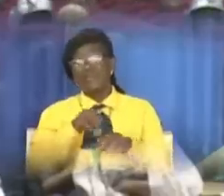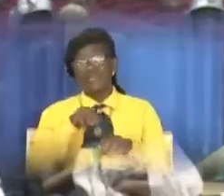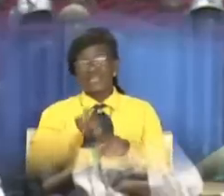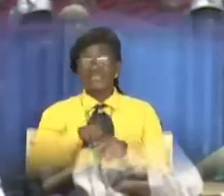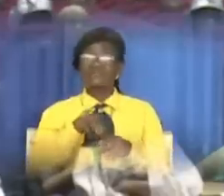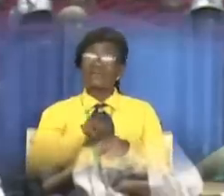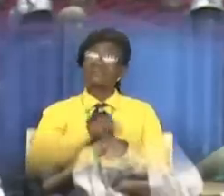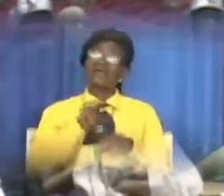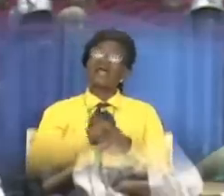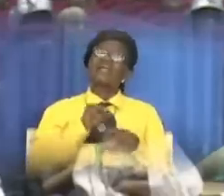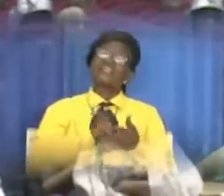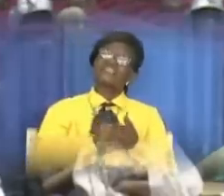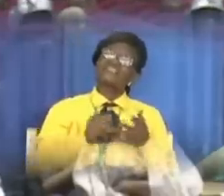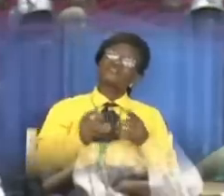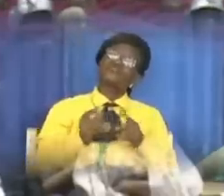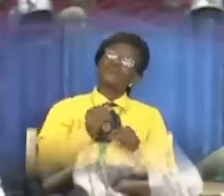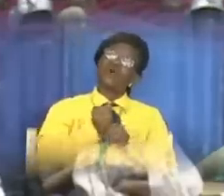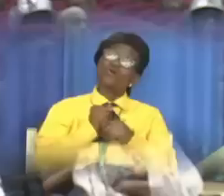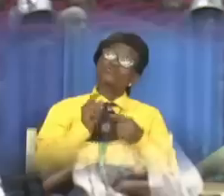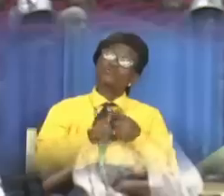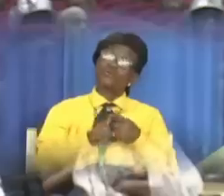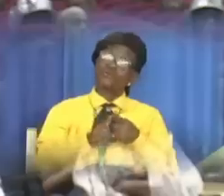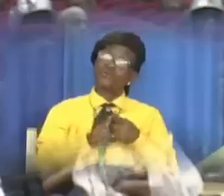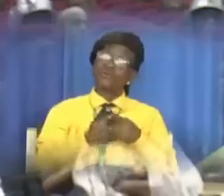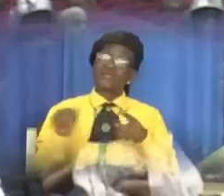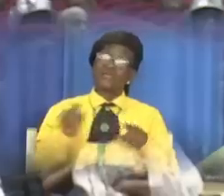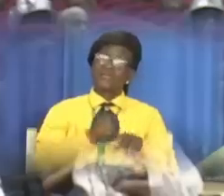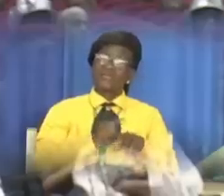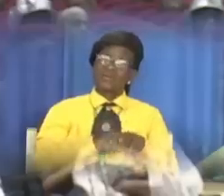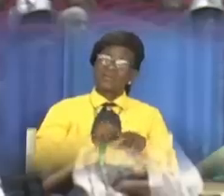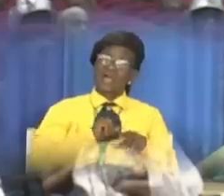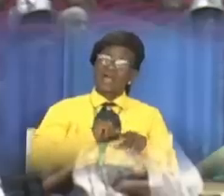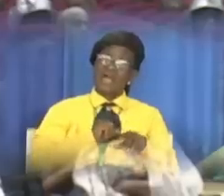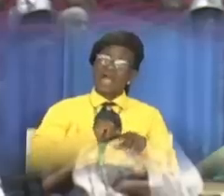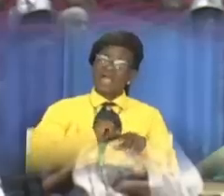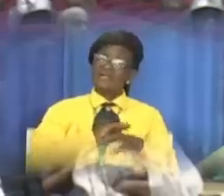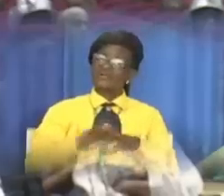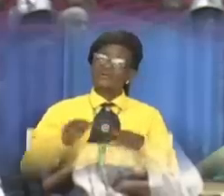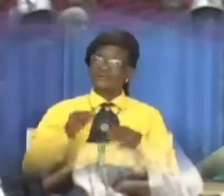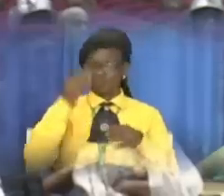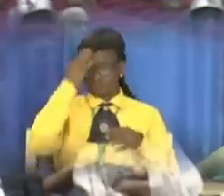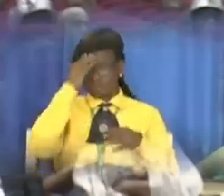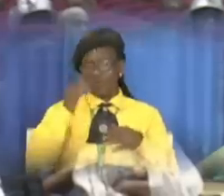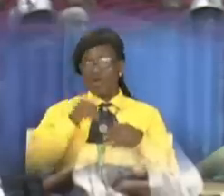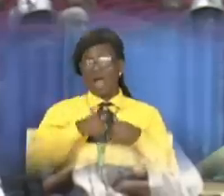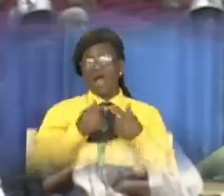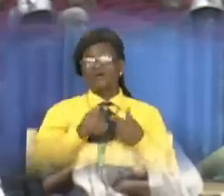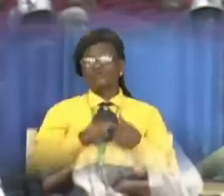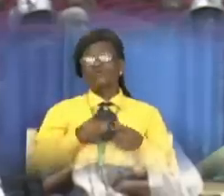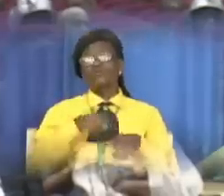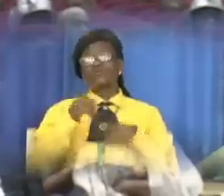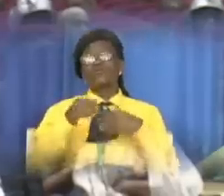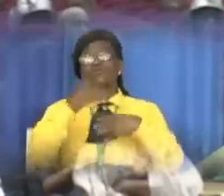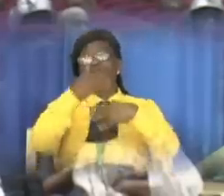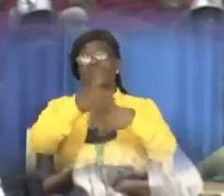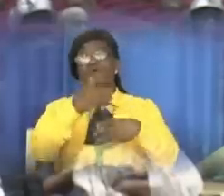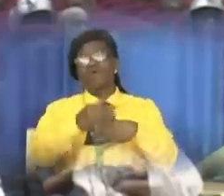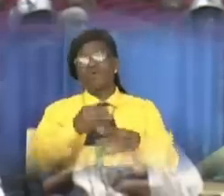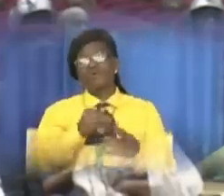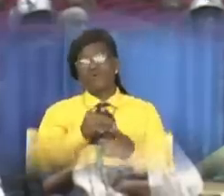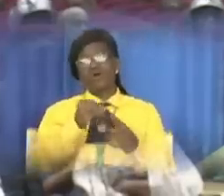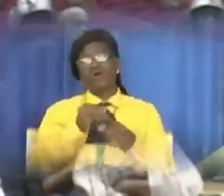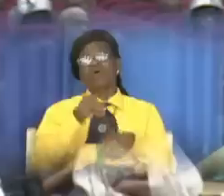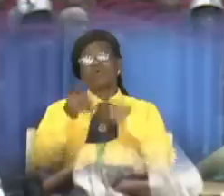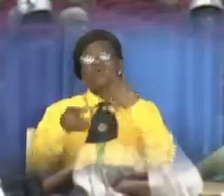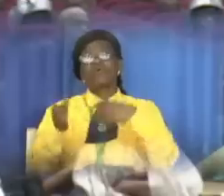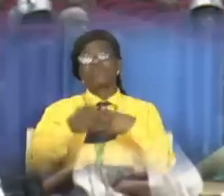it got to a stage when I don't know what to do any longer. I don't know how to go forward. And I don't want to go back because that would mean